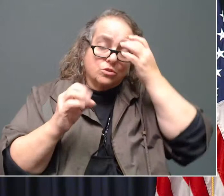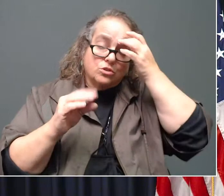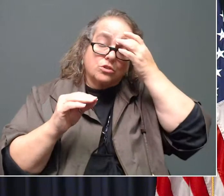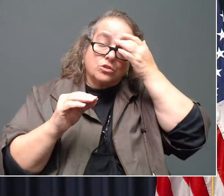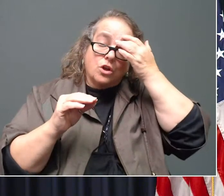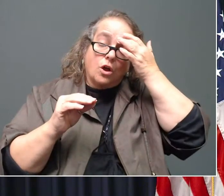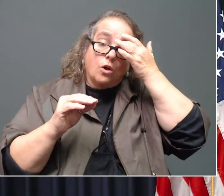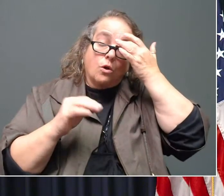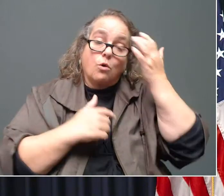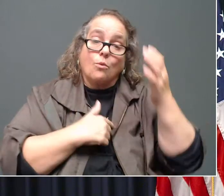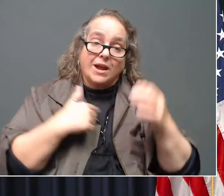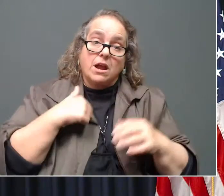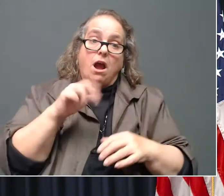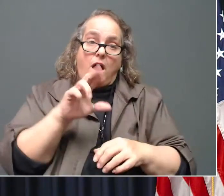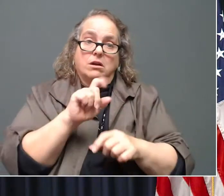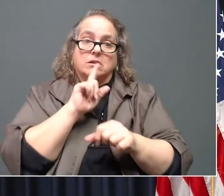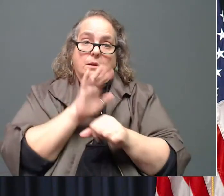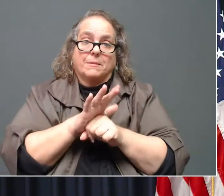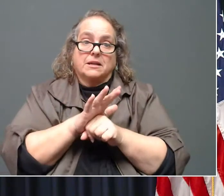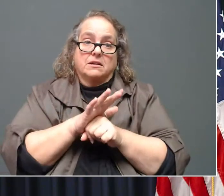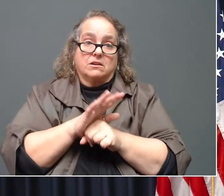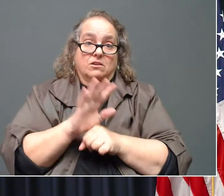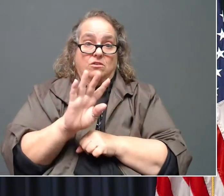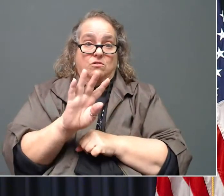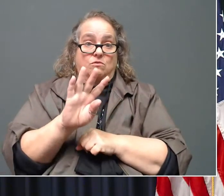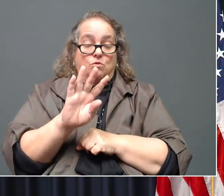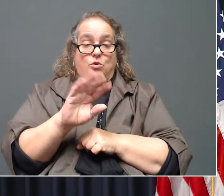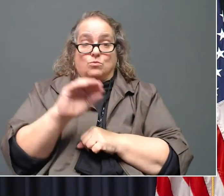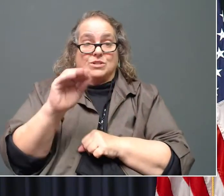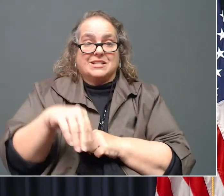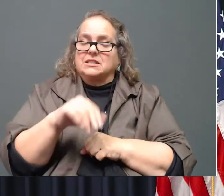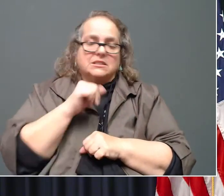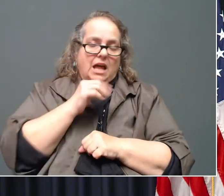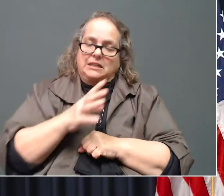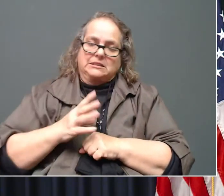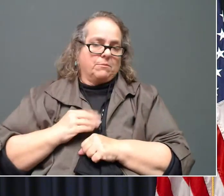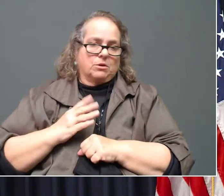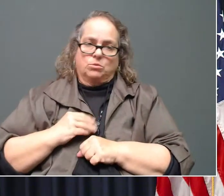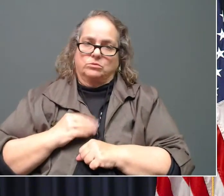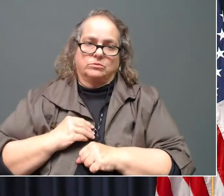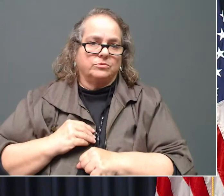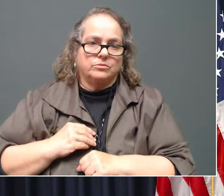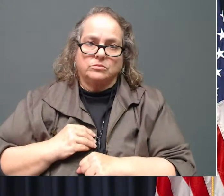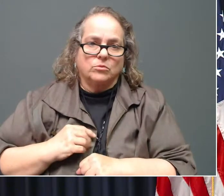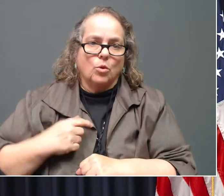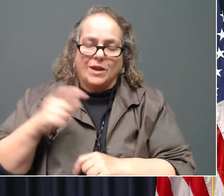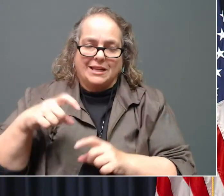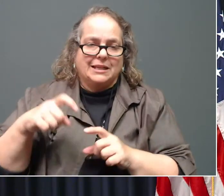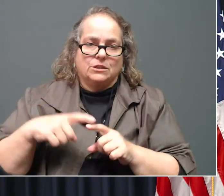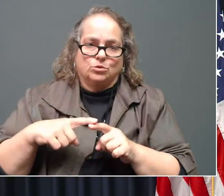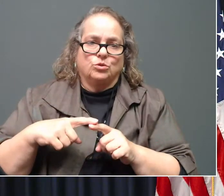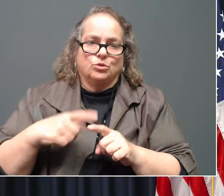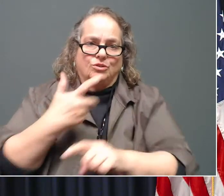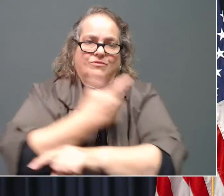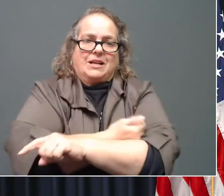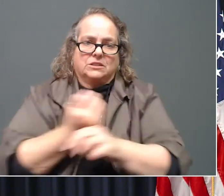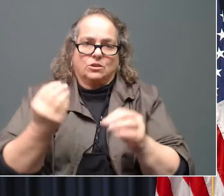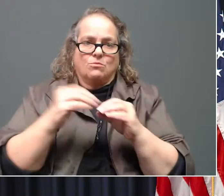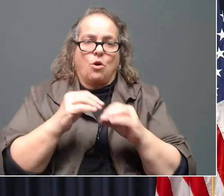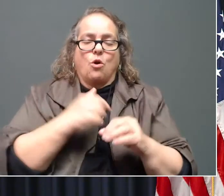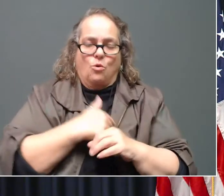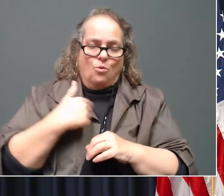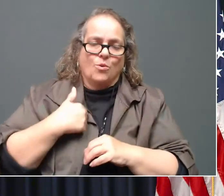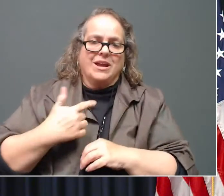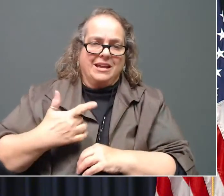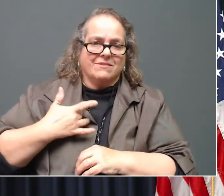committed, but 4% is not acceptable. And the fact that I believe that and we believe that is